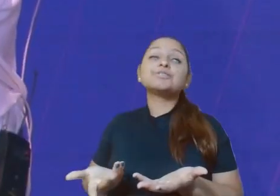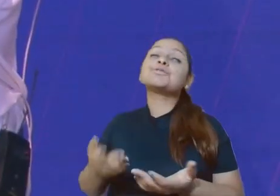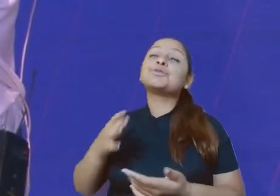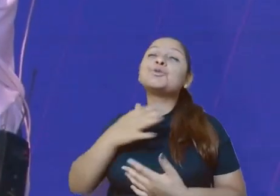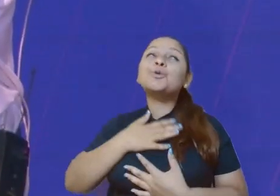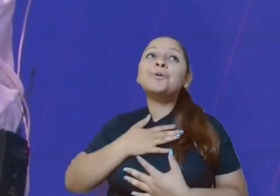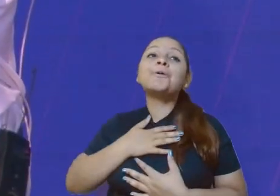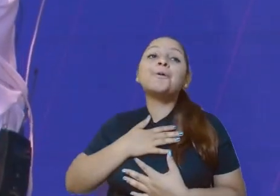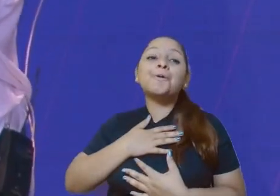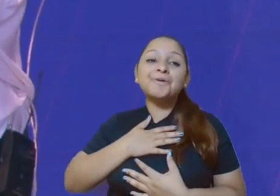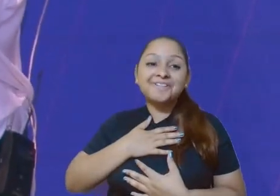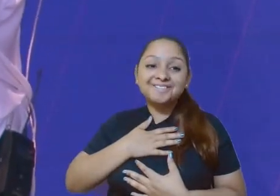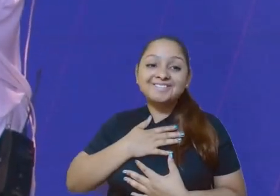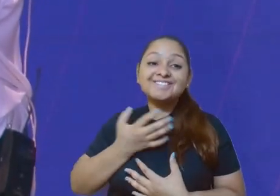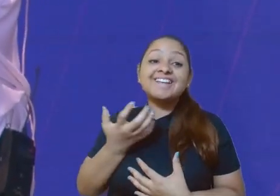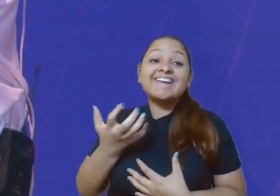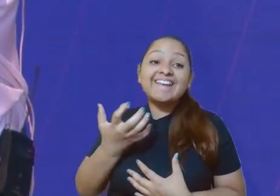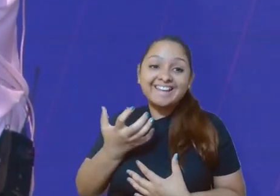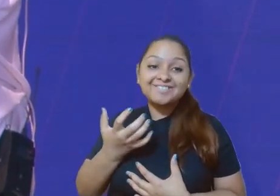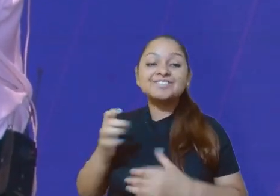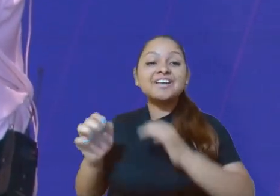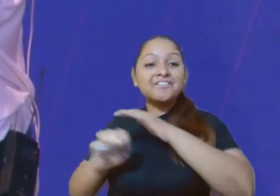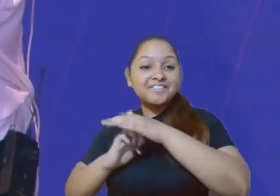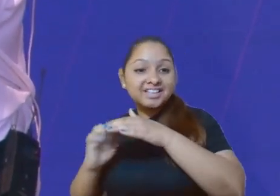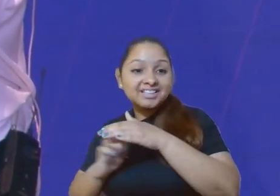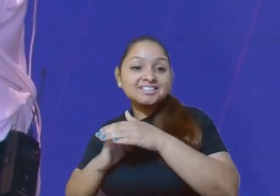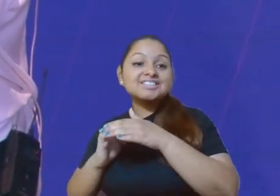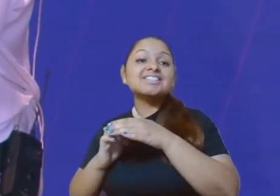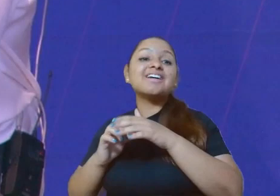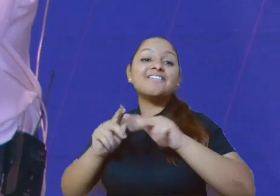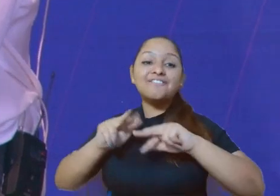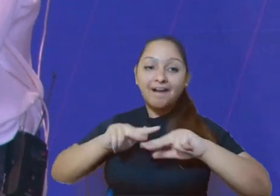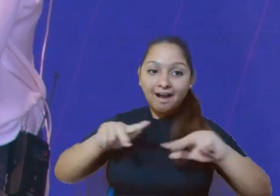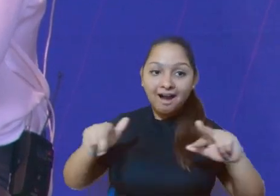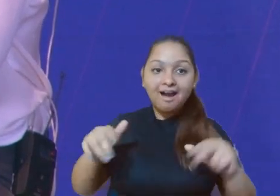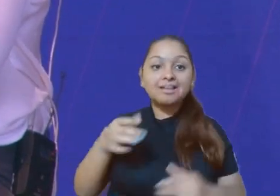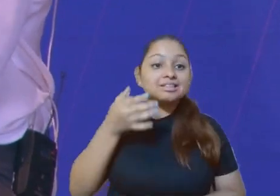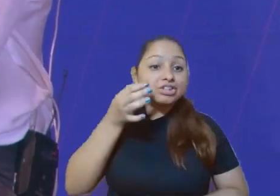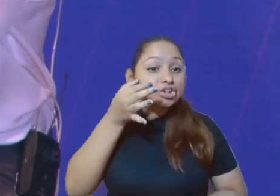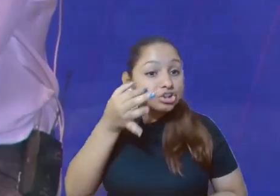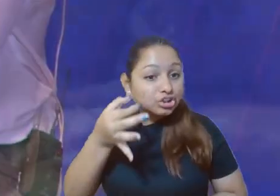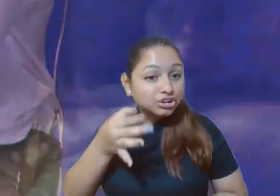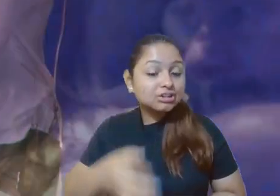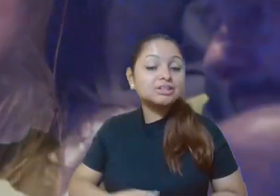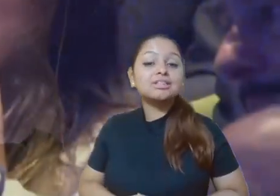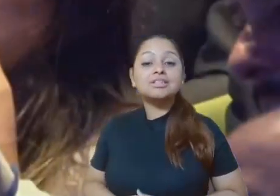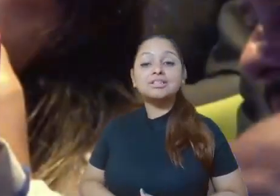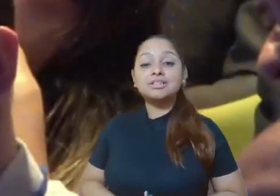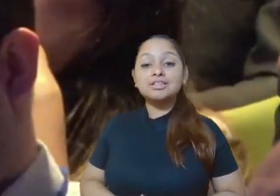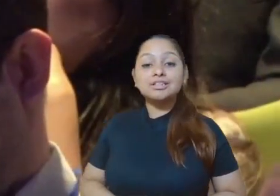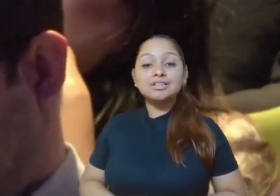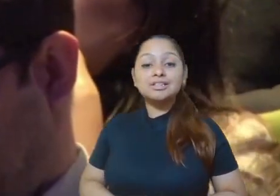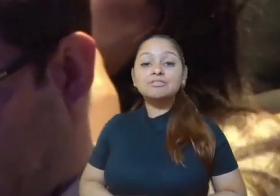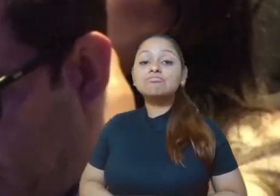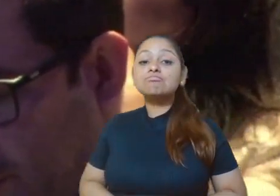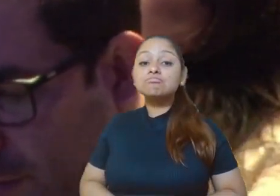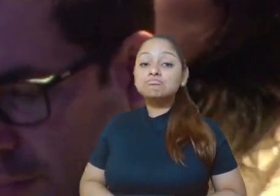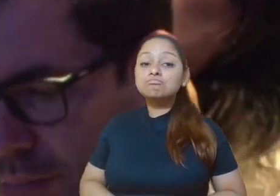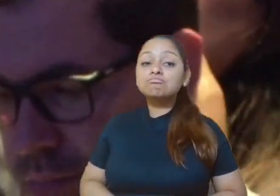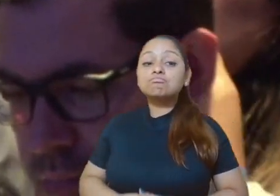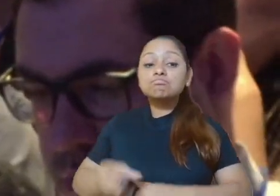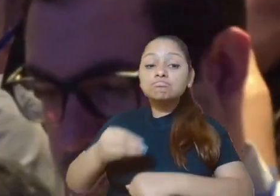and researchers and the startup team with us, listening to us online as well. So what do you